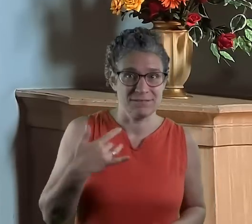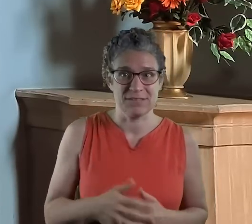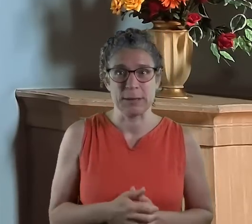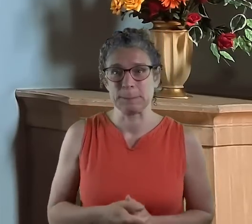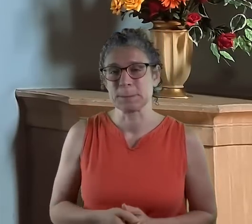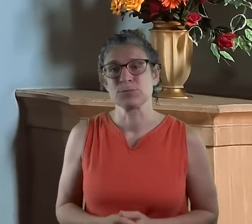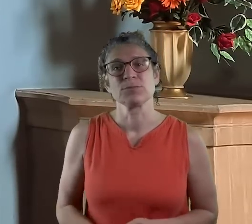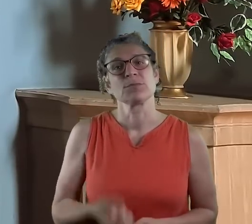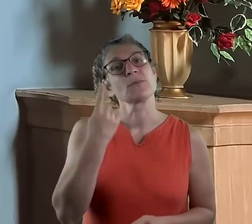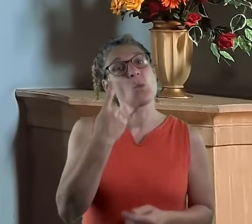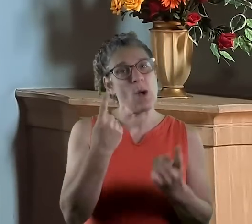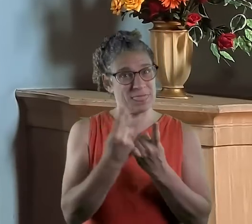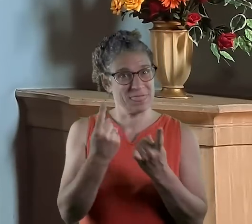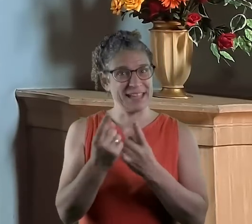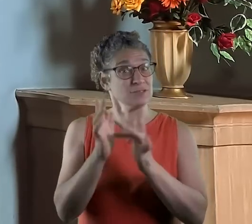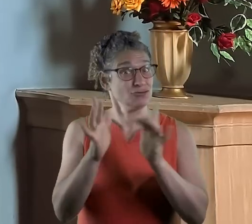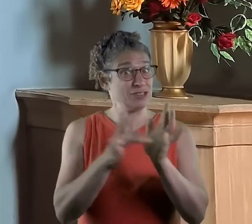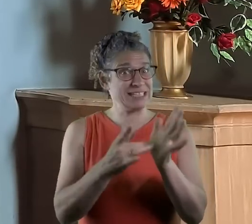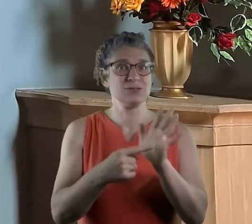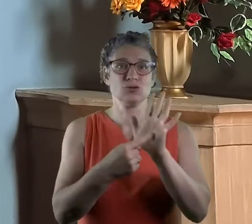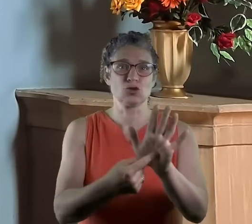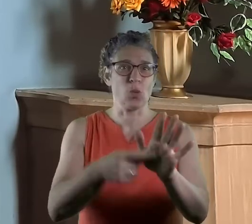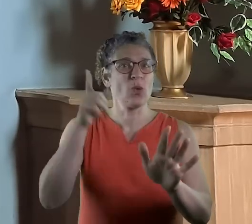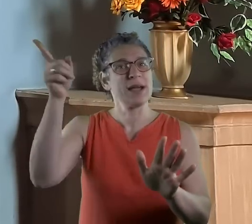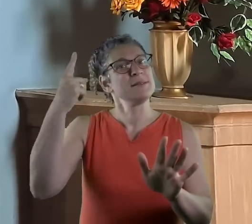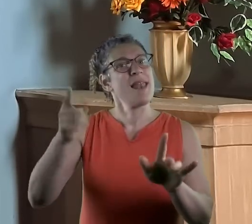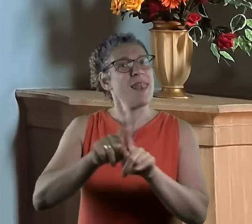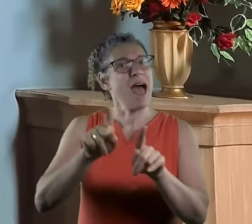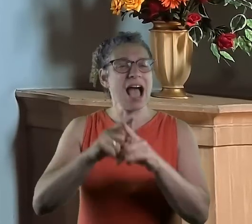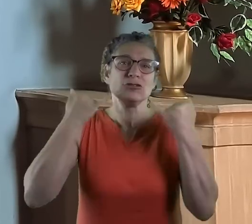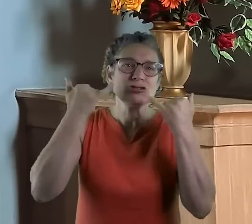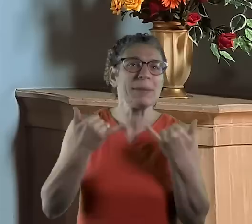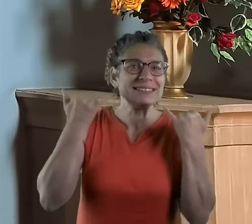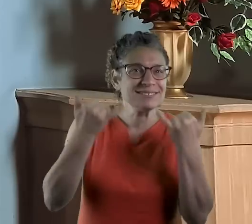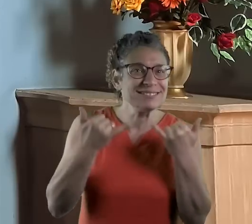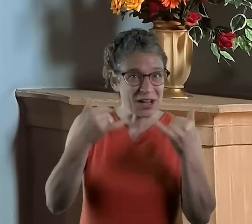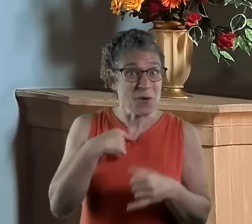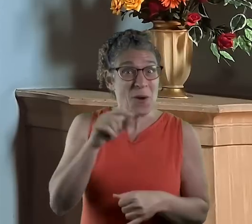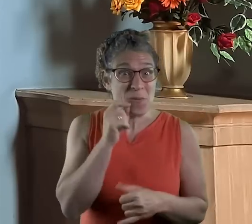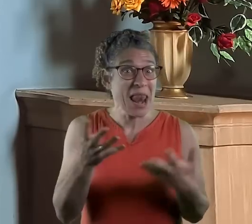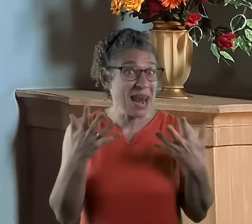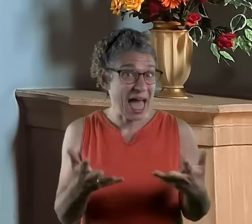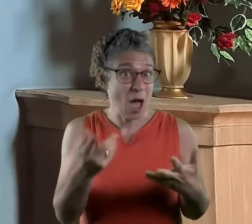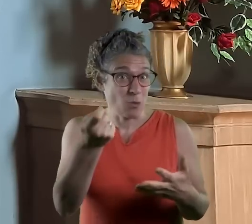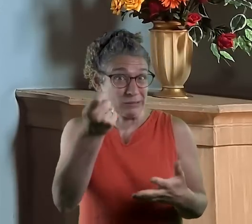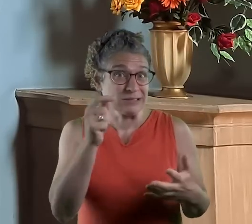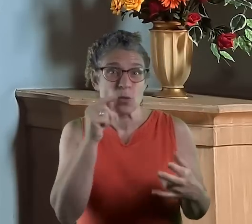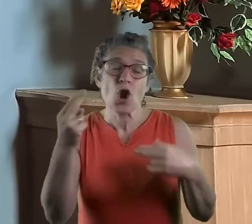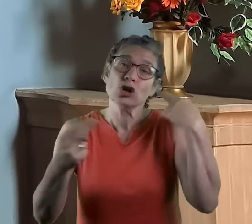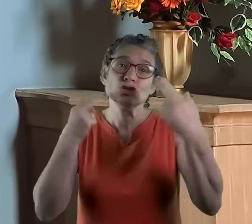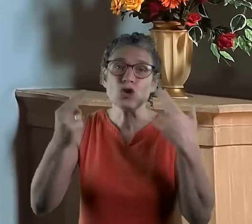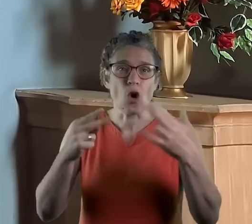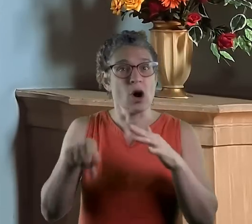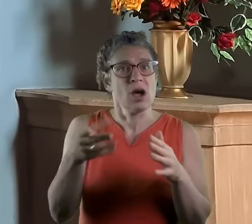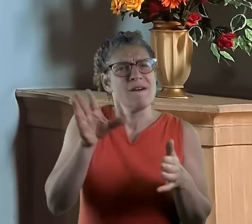Now, one picture that Jesus uses of himself is as the Good Shepherd, We're going to sing a song about this in a moment,